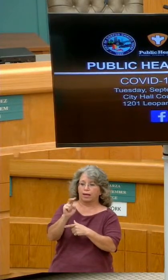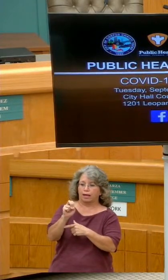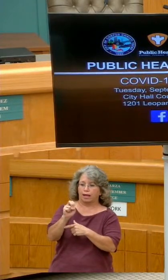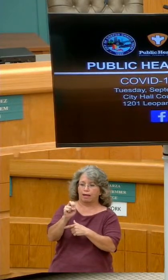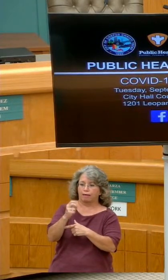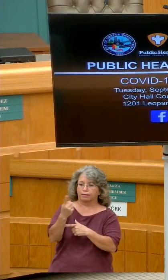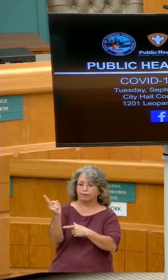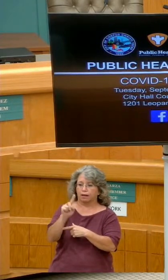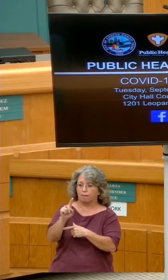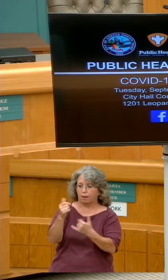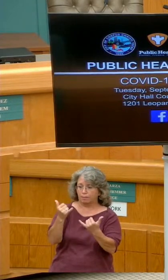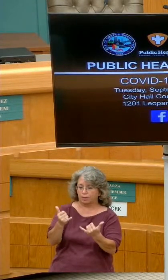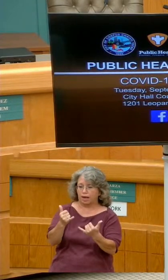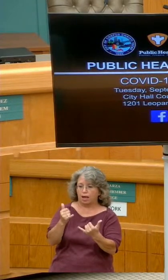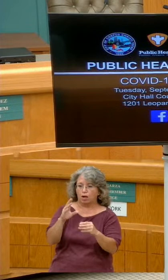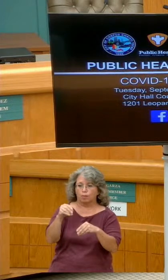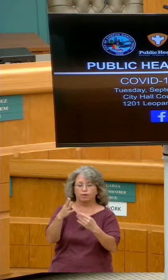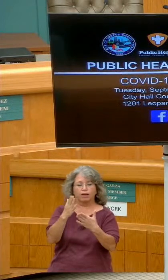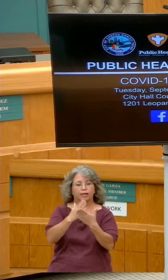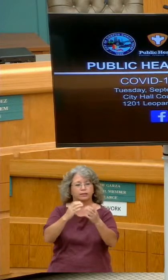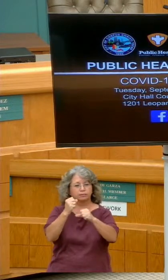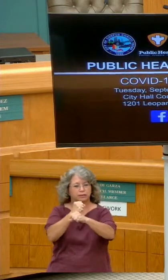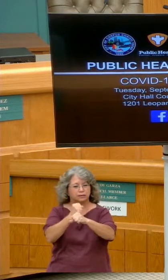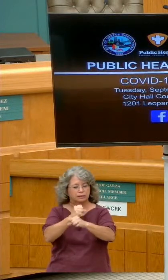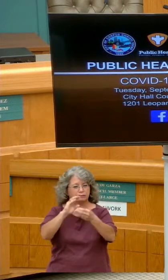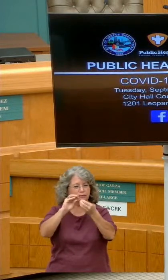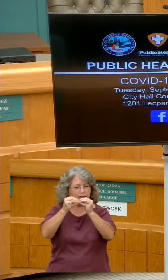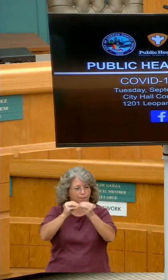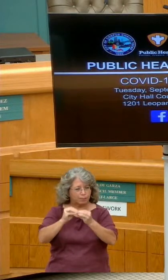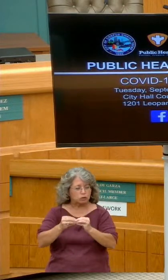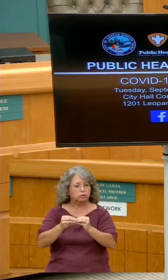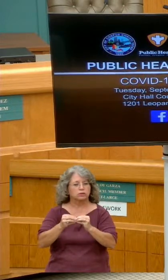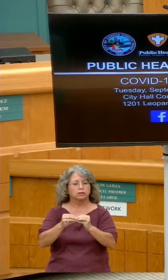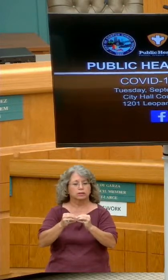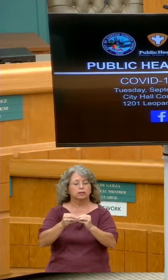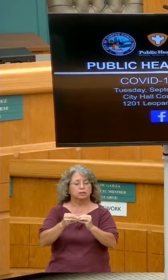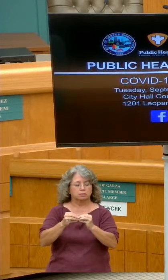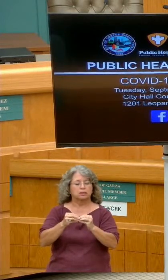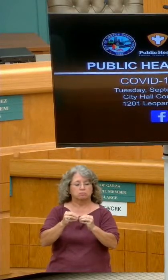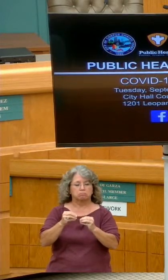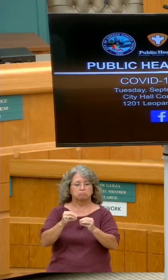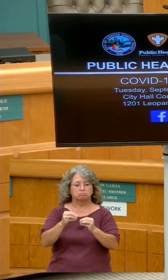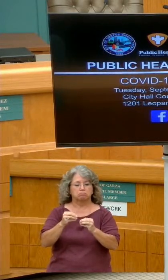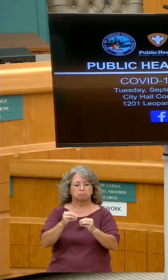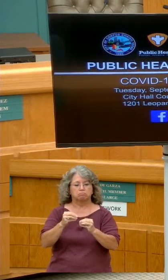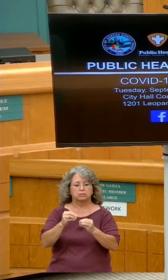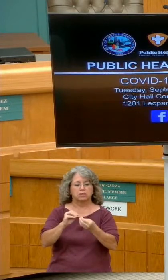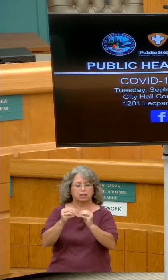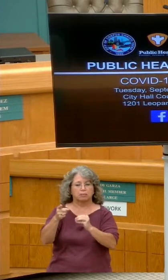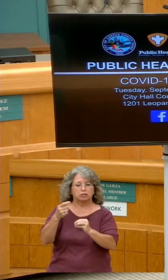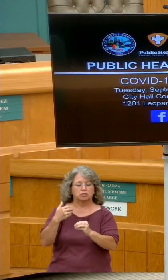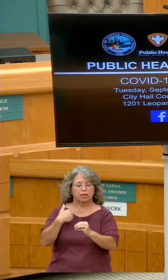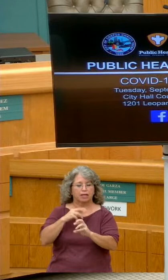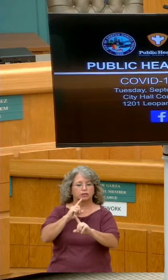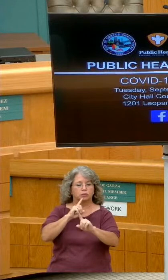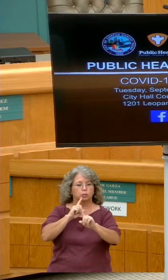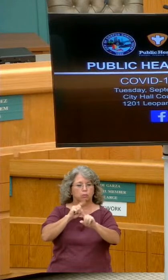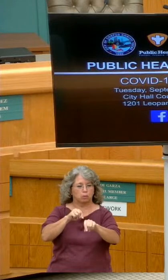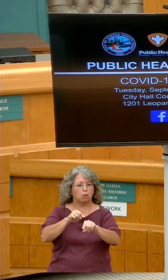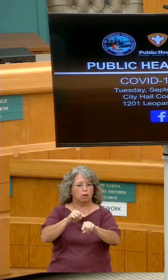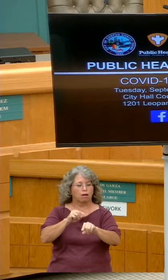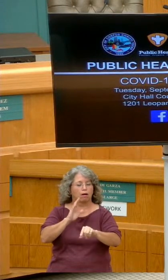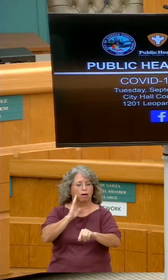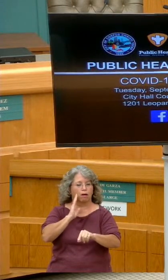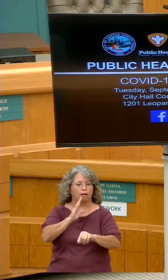the activities through the weekend and the numbers that we have today. But like I said, the numbers that she has, I'm